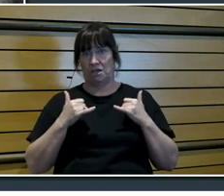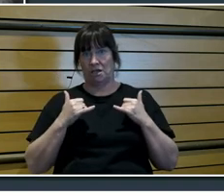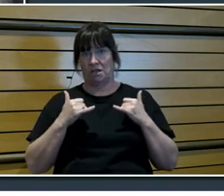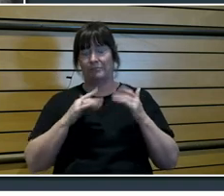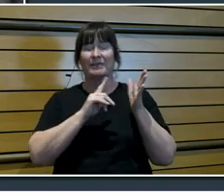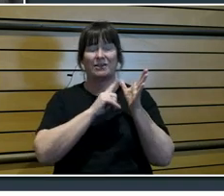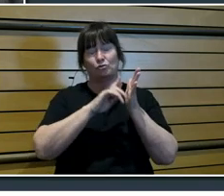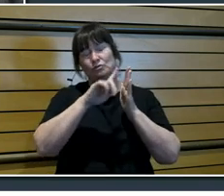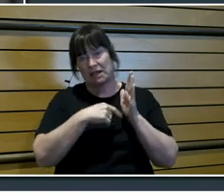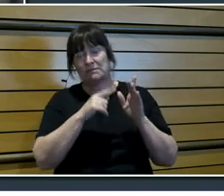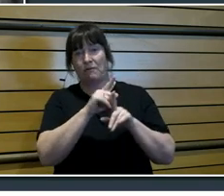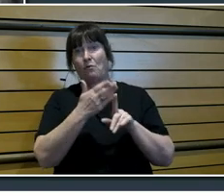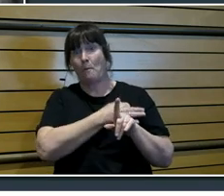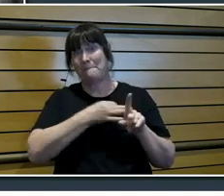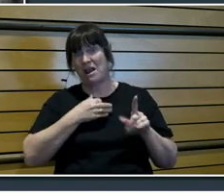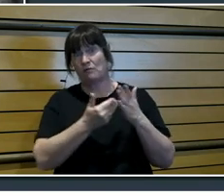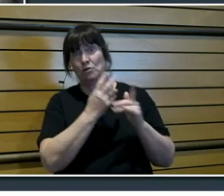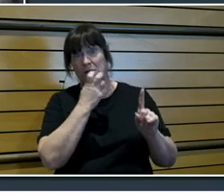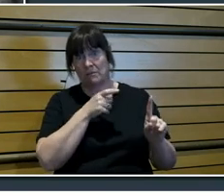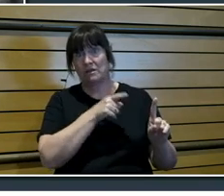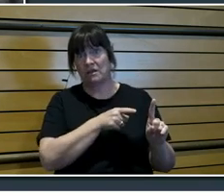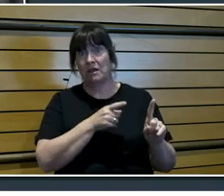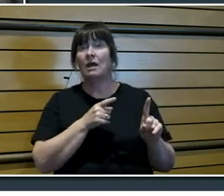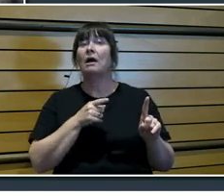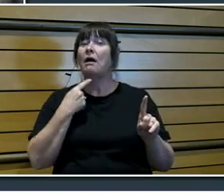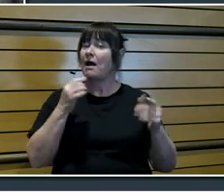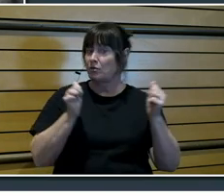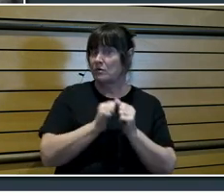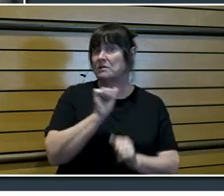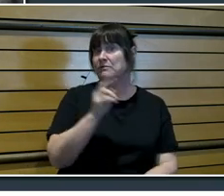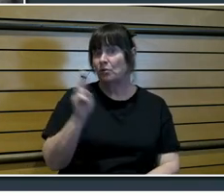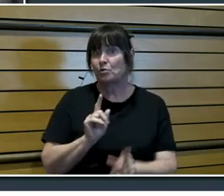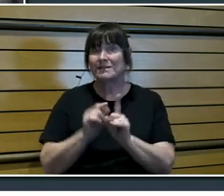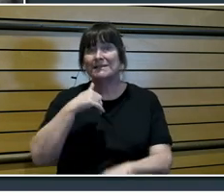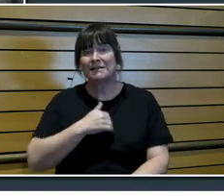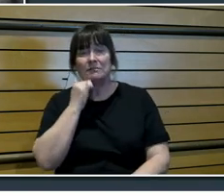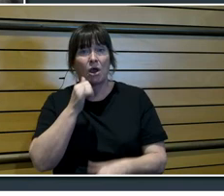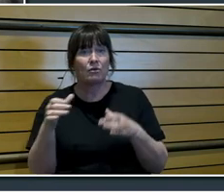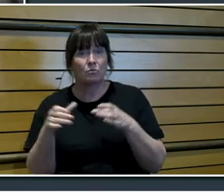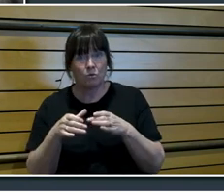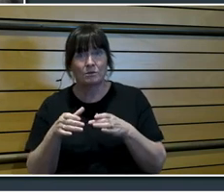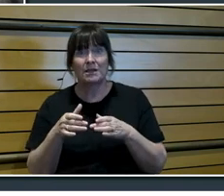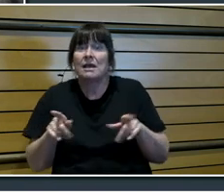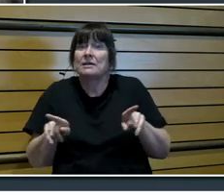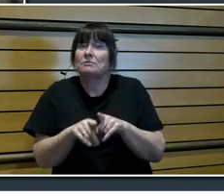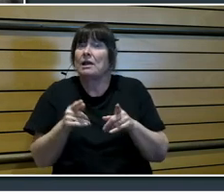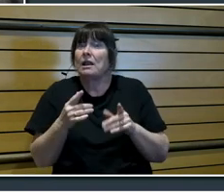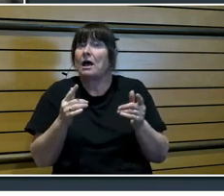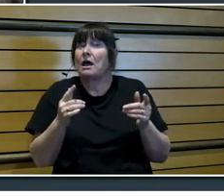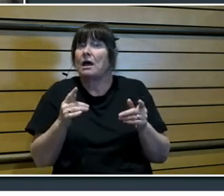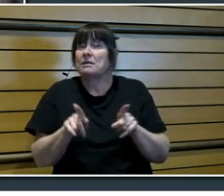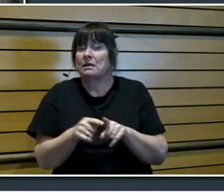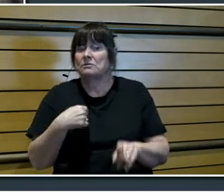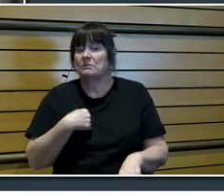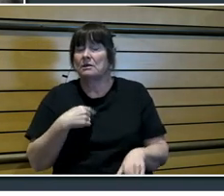view. I agree with his view that cities need Māori wards, and also with the statement in his speech that the children